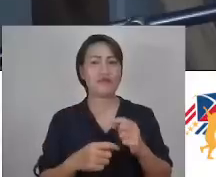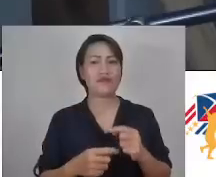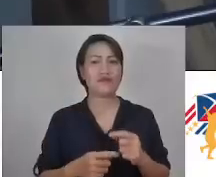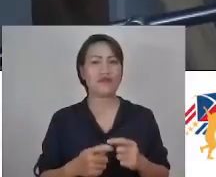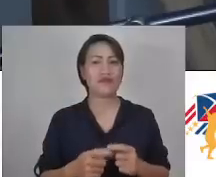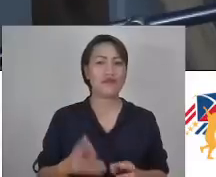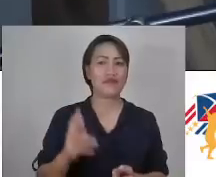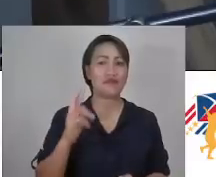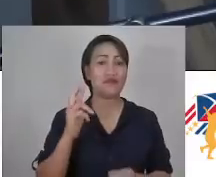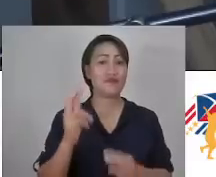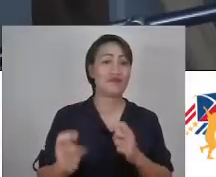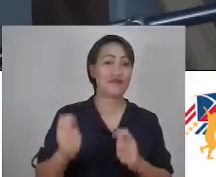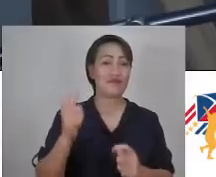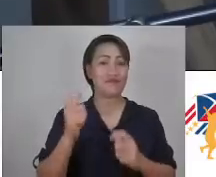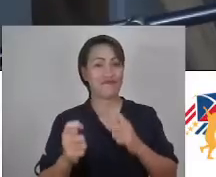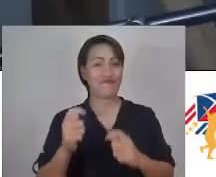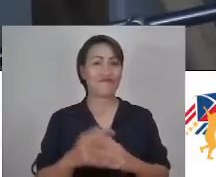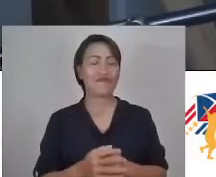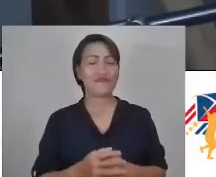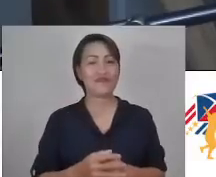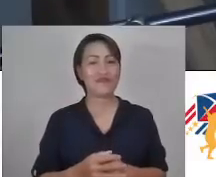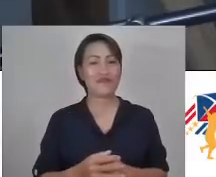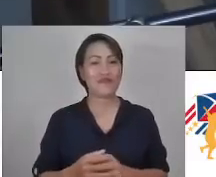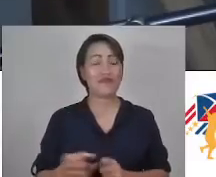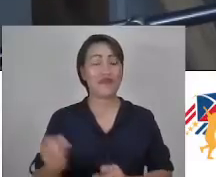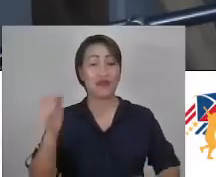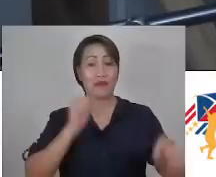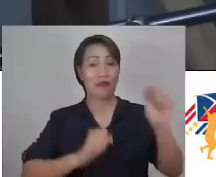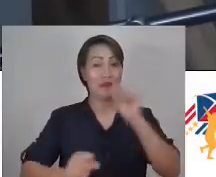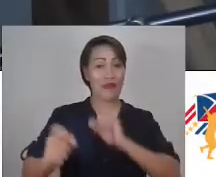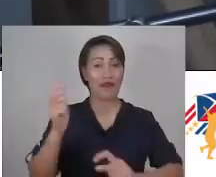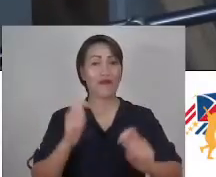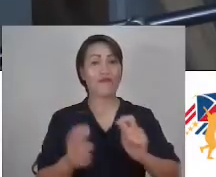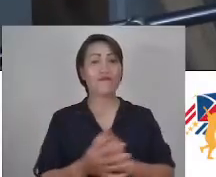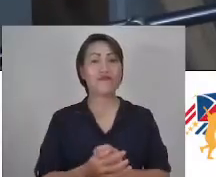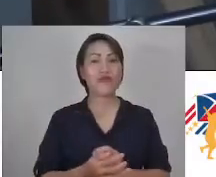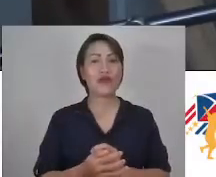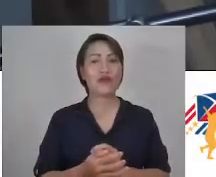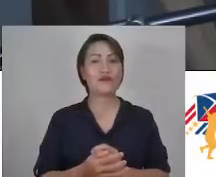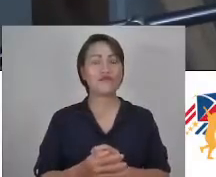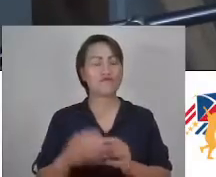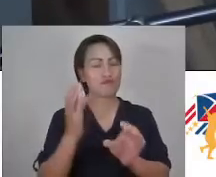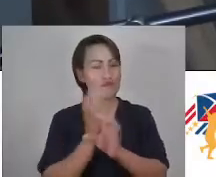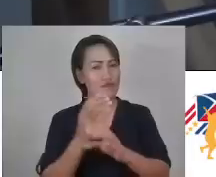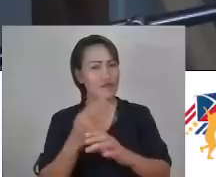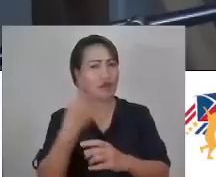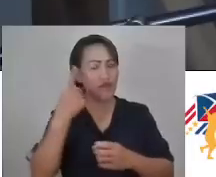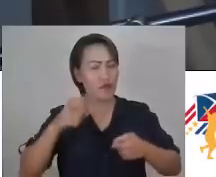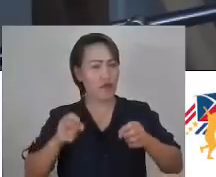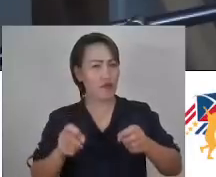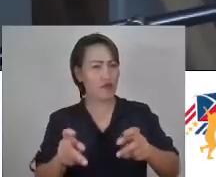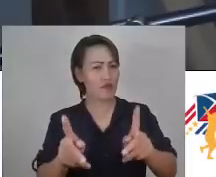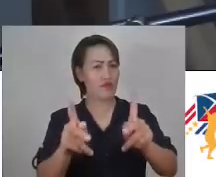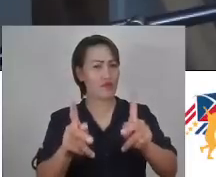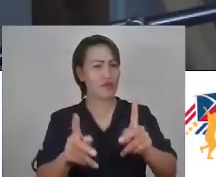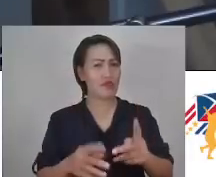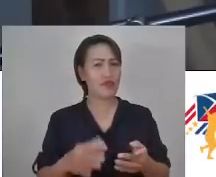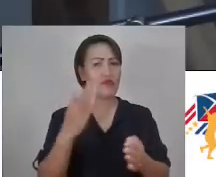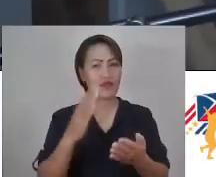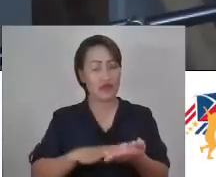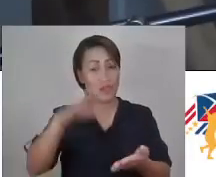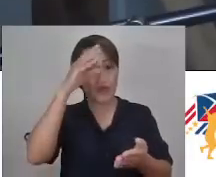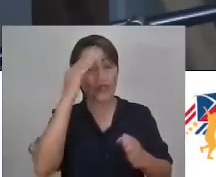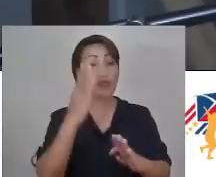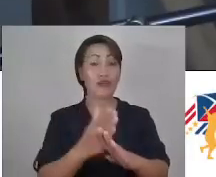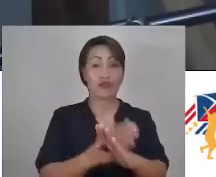SciTalks, a virtual conference designed to provide opportunity for learning and development through various